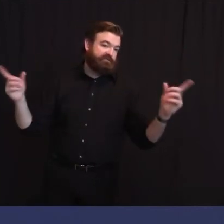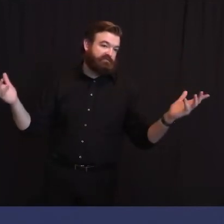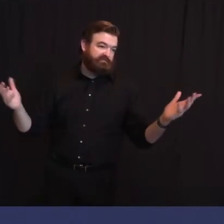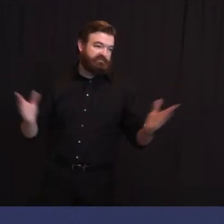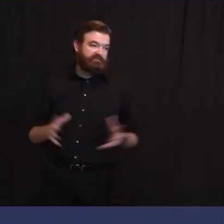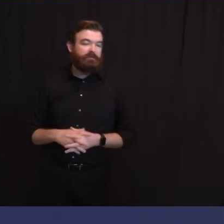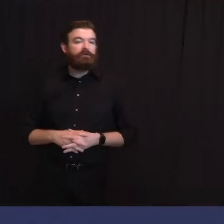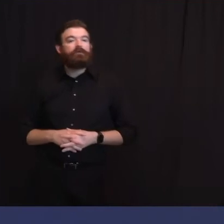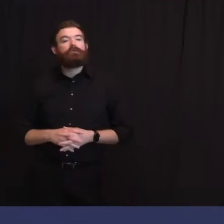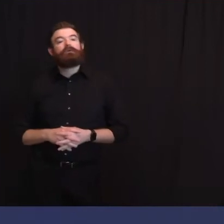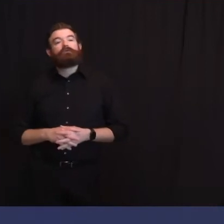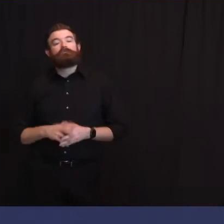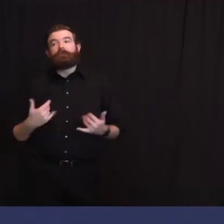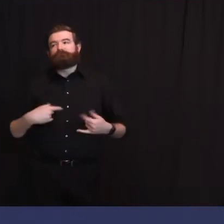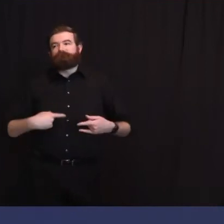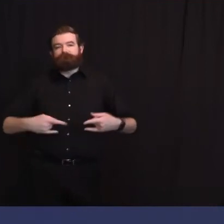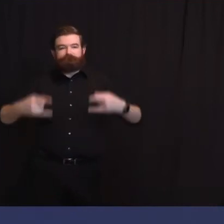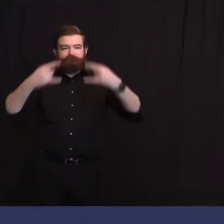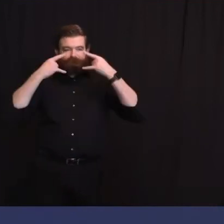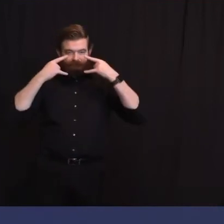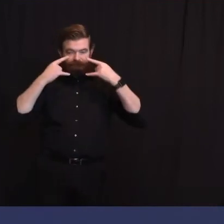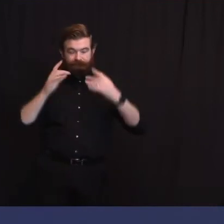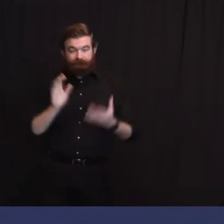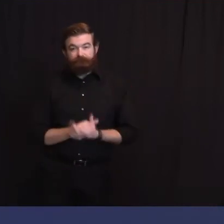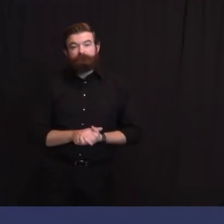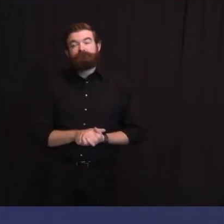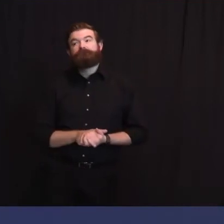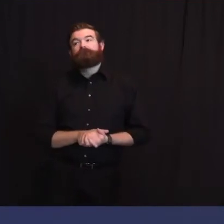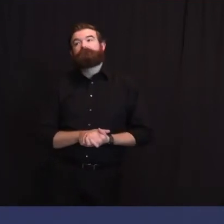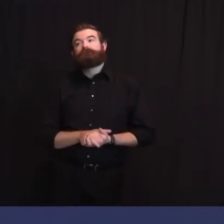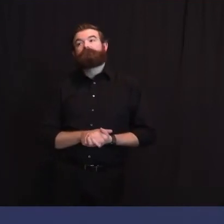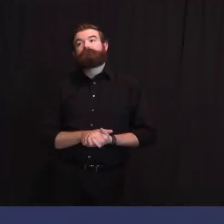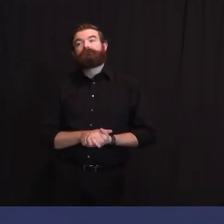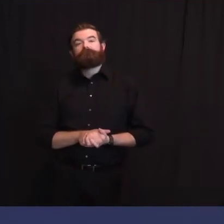sir. You can follow up with Dan if you'd like.